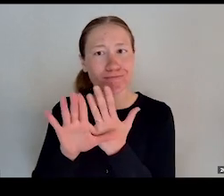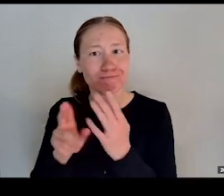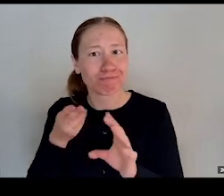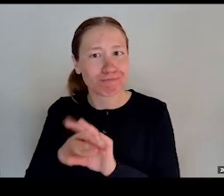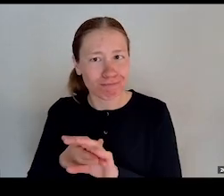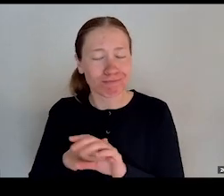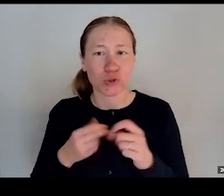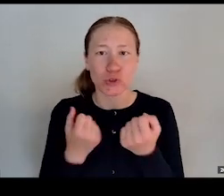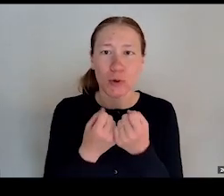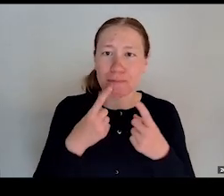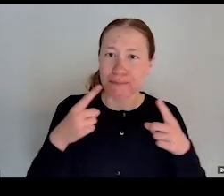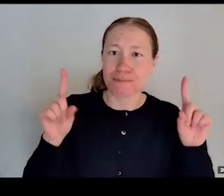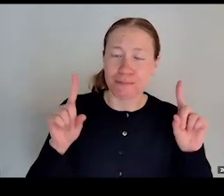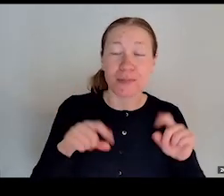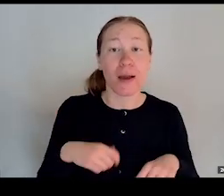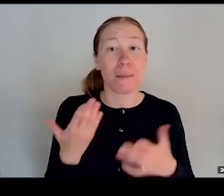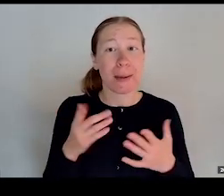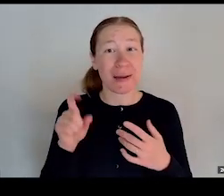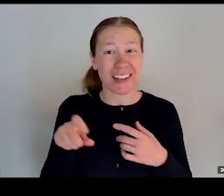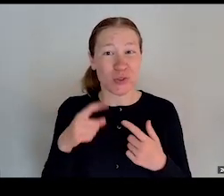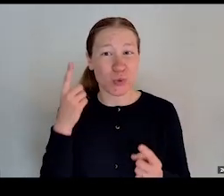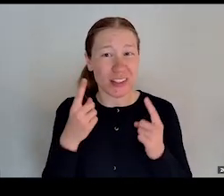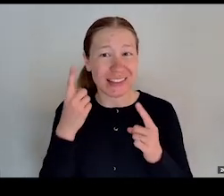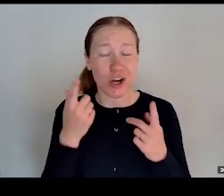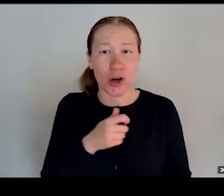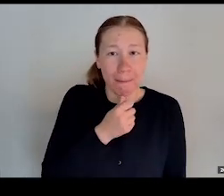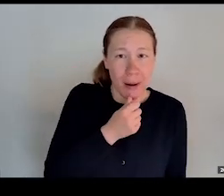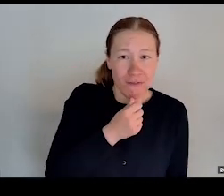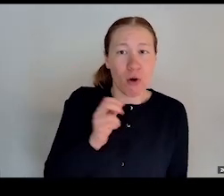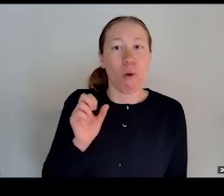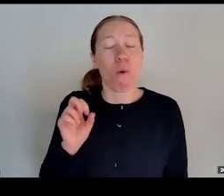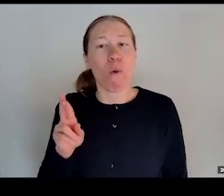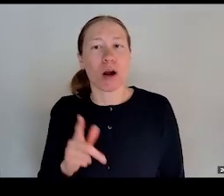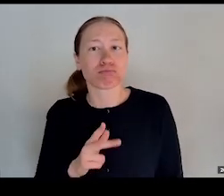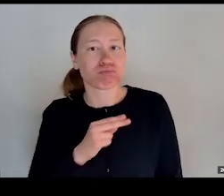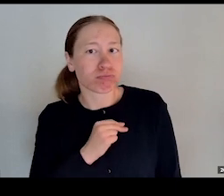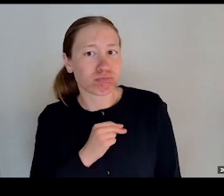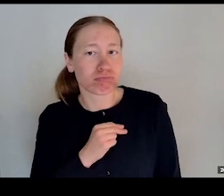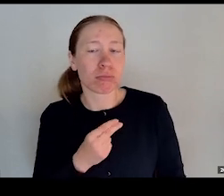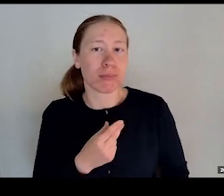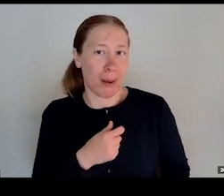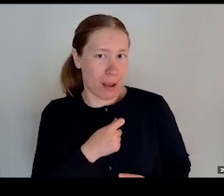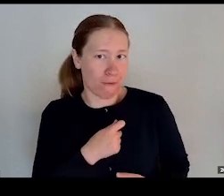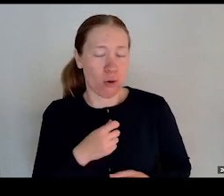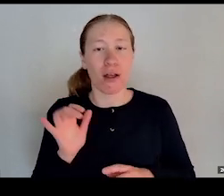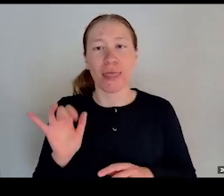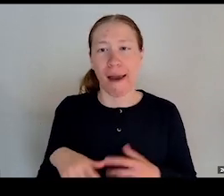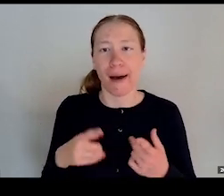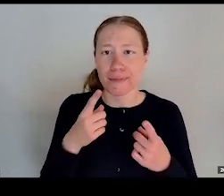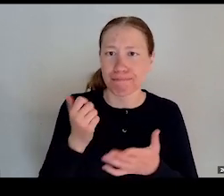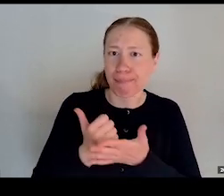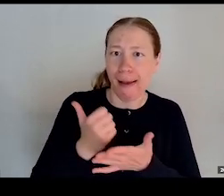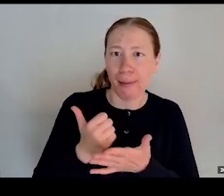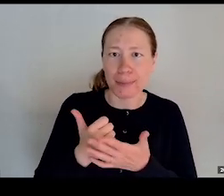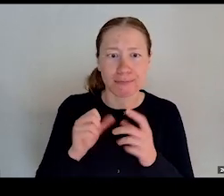voice amplification devices, such as a microphone or a lapel mic that can clip onto somebody's clothing. This is really helpful